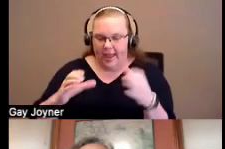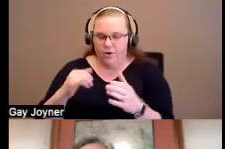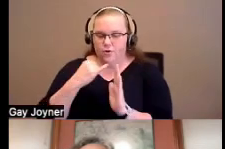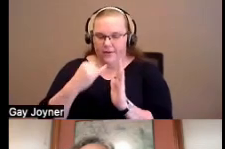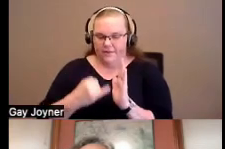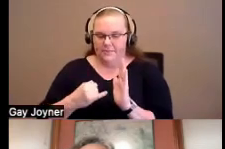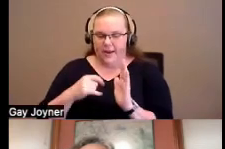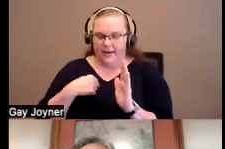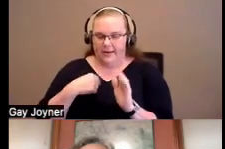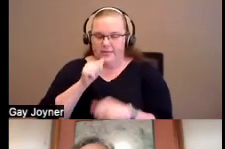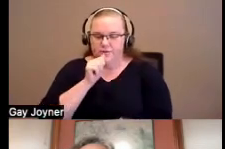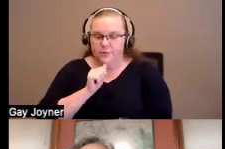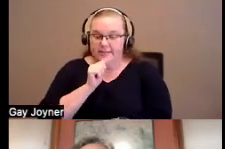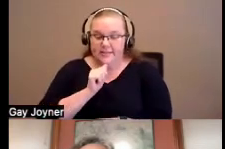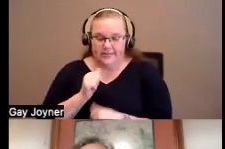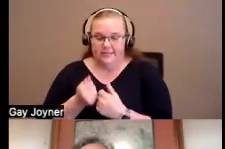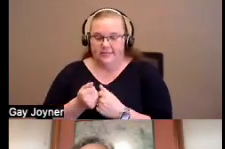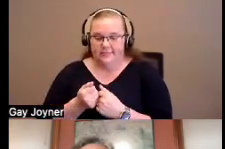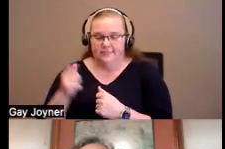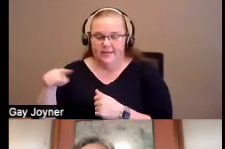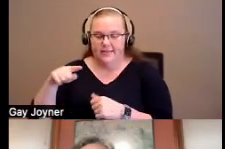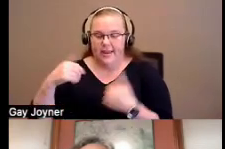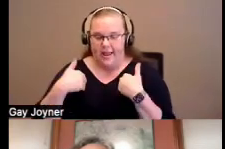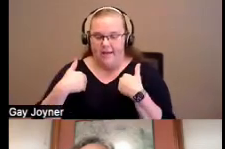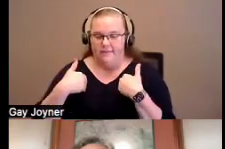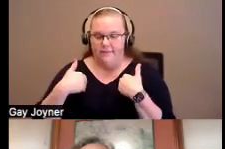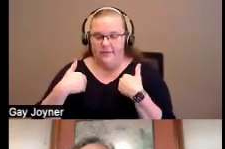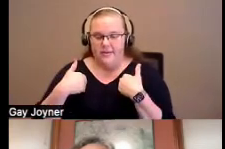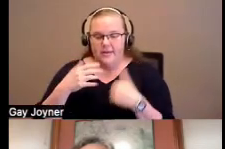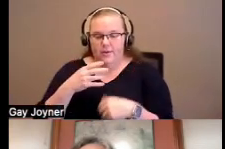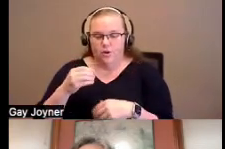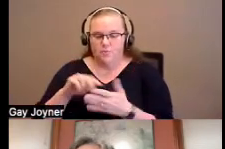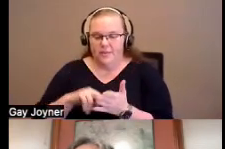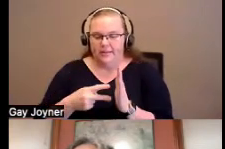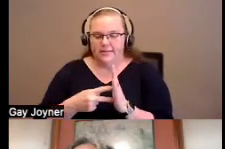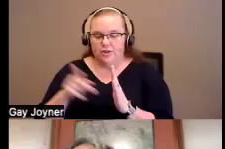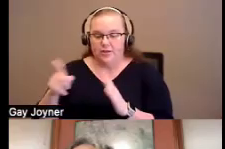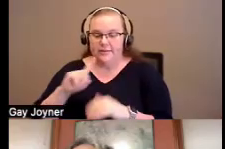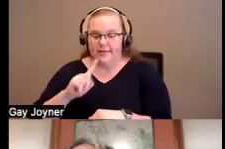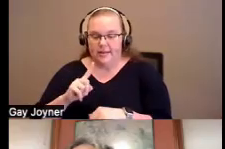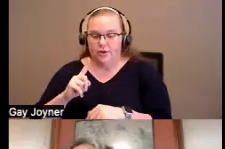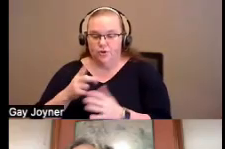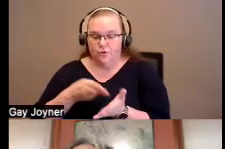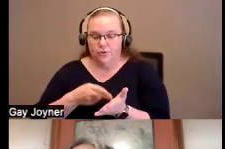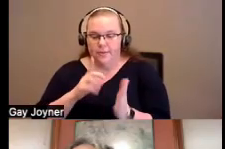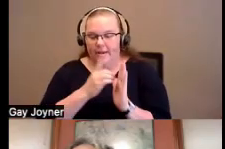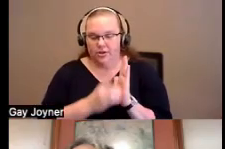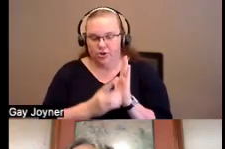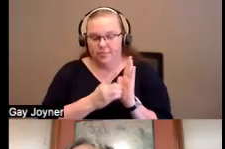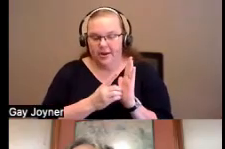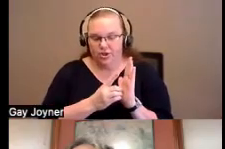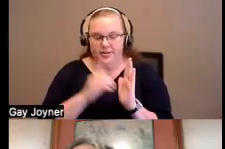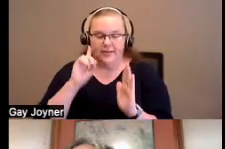The category of this painting is the resistance that they have, which means that she is telling the truth